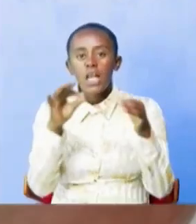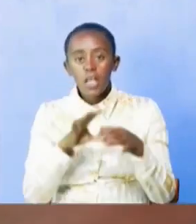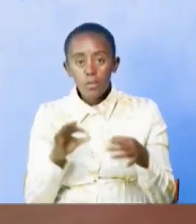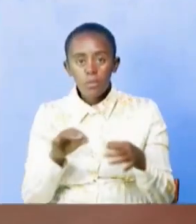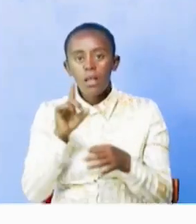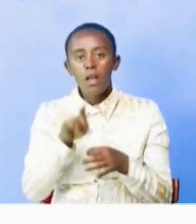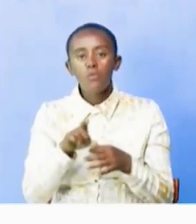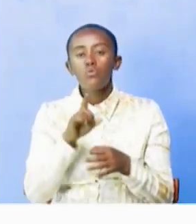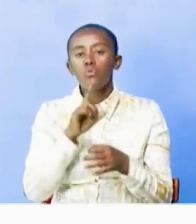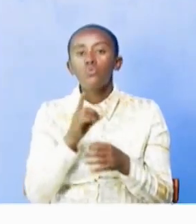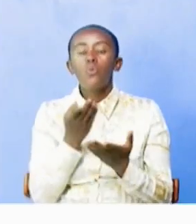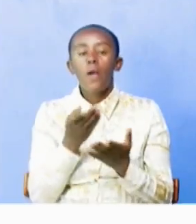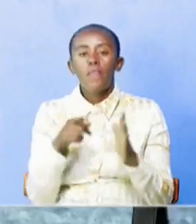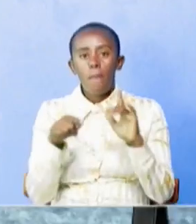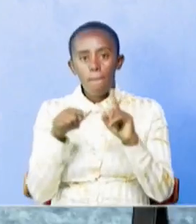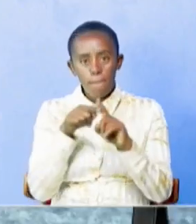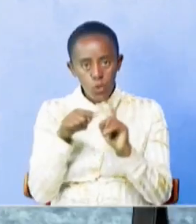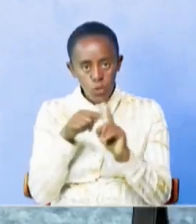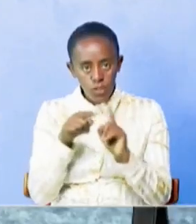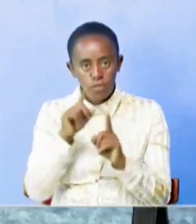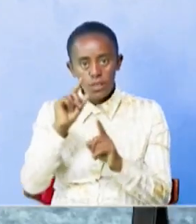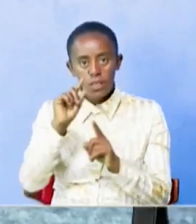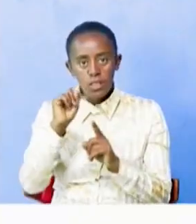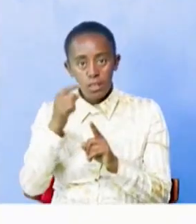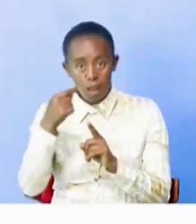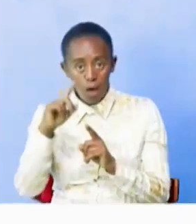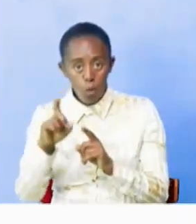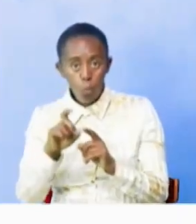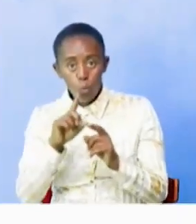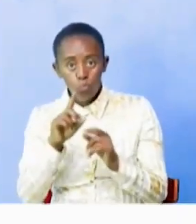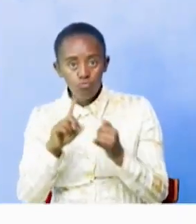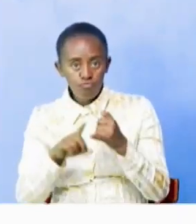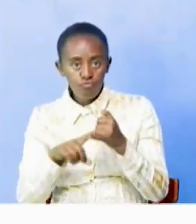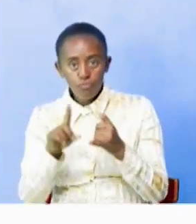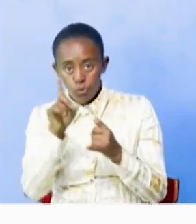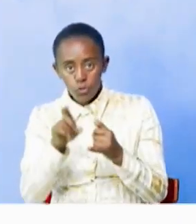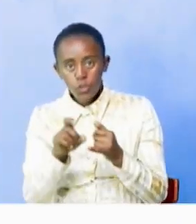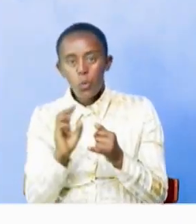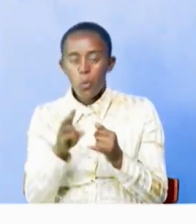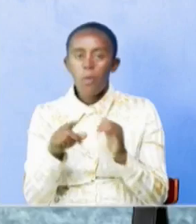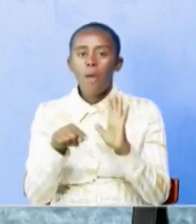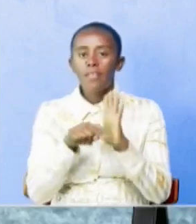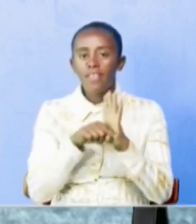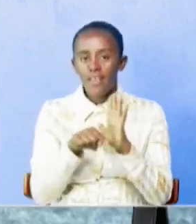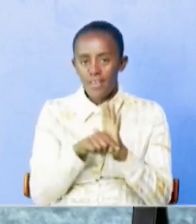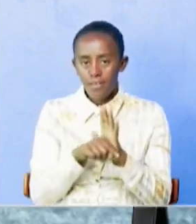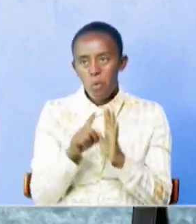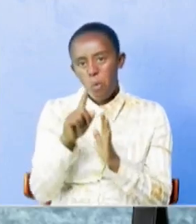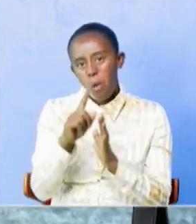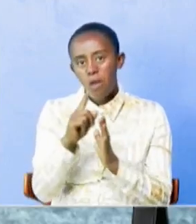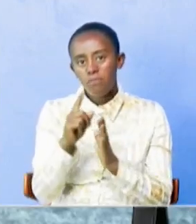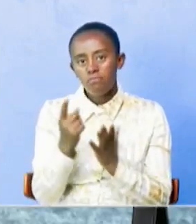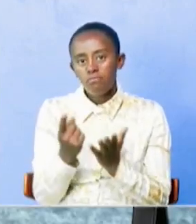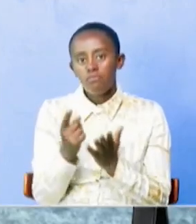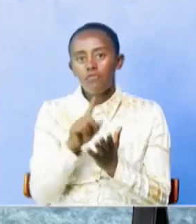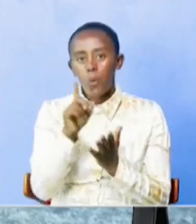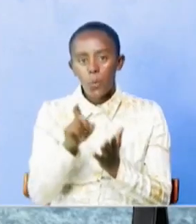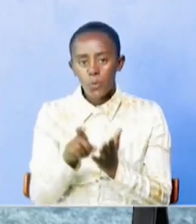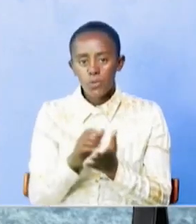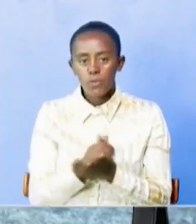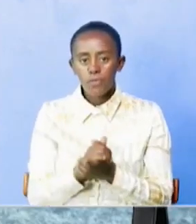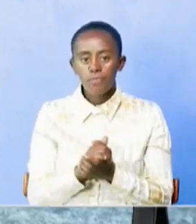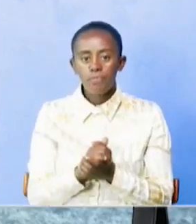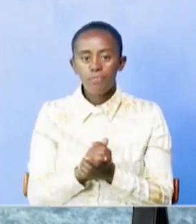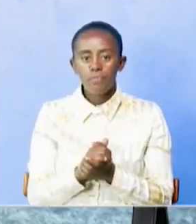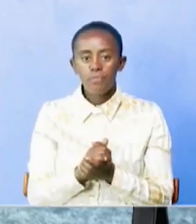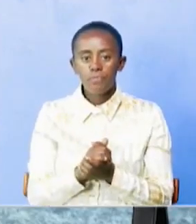to be positive. And the tag question will be negative. Okay? One of the question, this one is